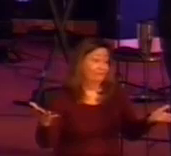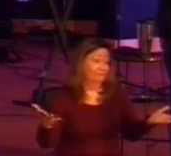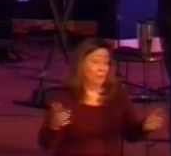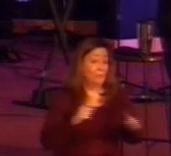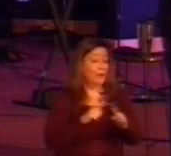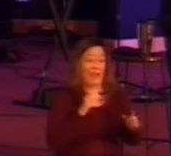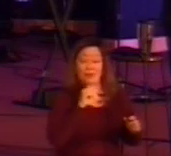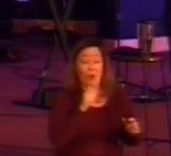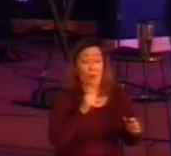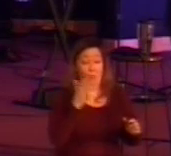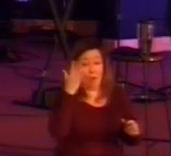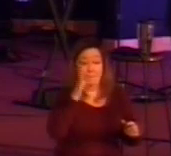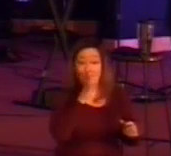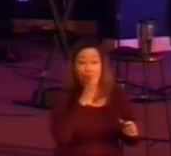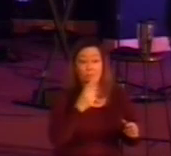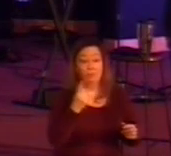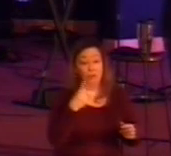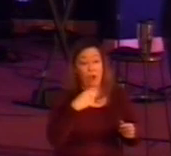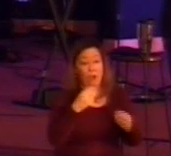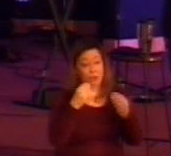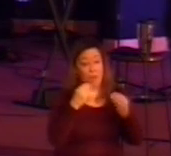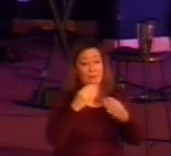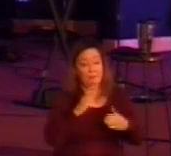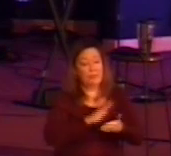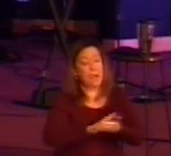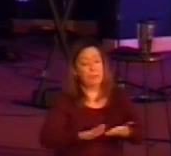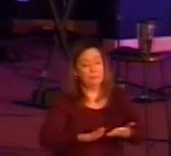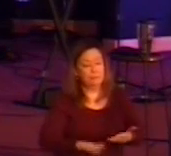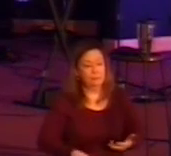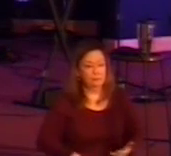But I don't, because my mom told me to be nice, so.